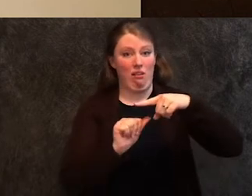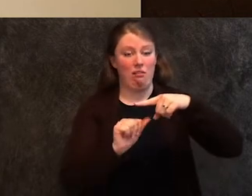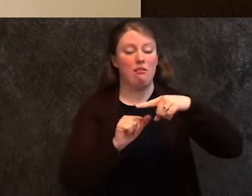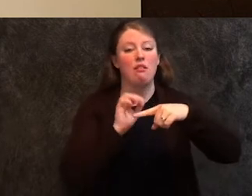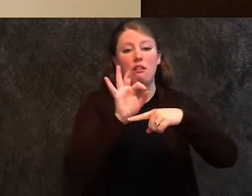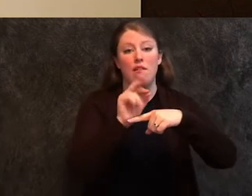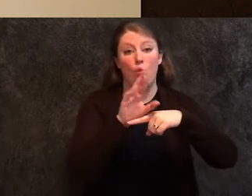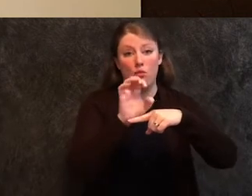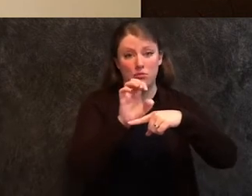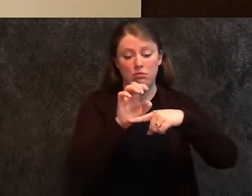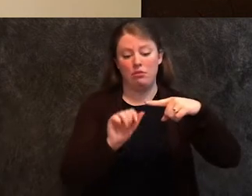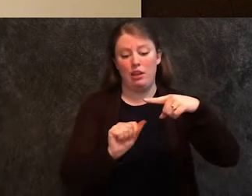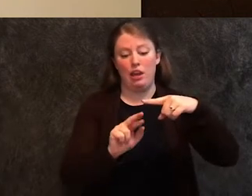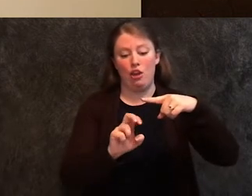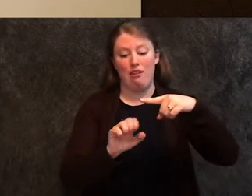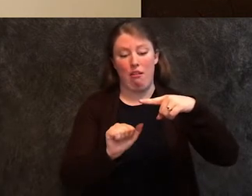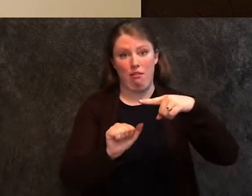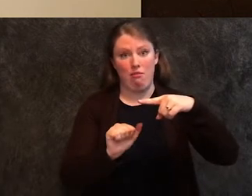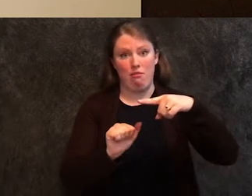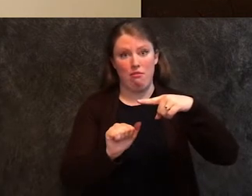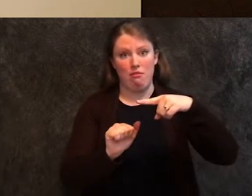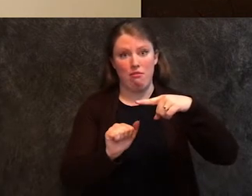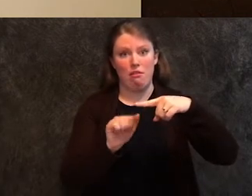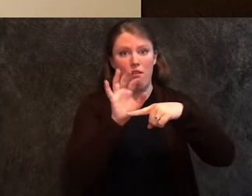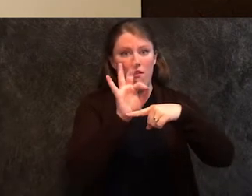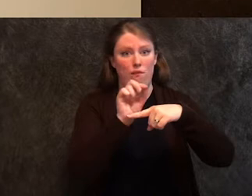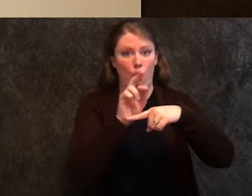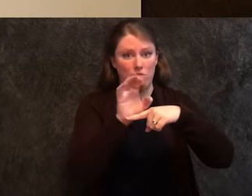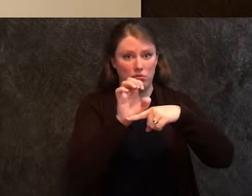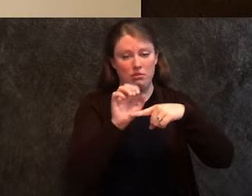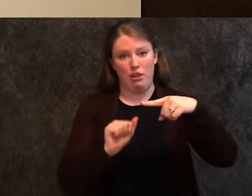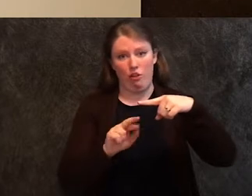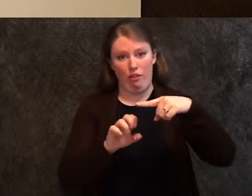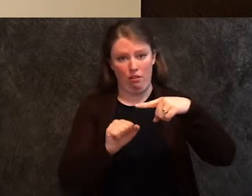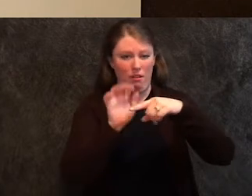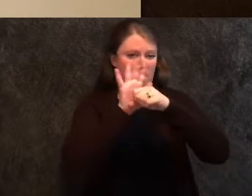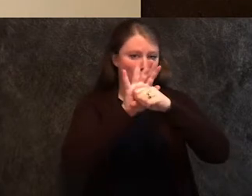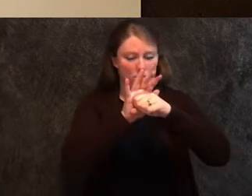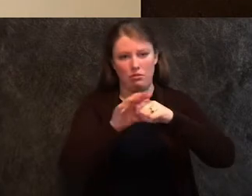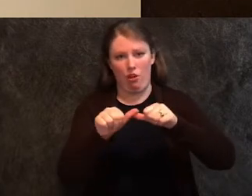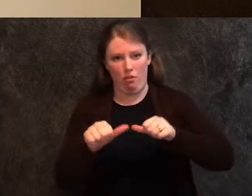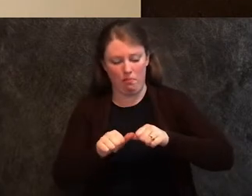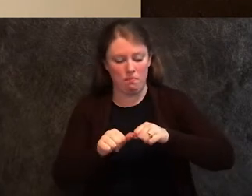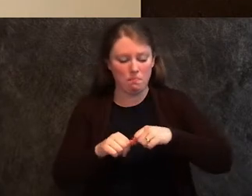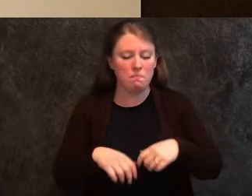Now, an interesting thing that I found out is that the formula for stress